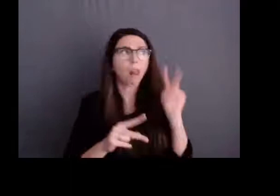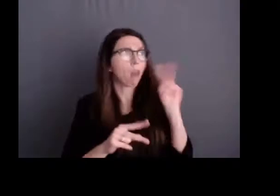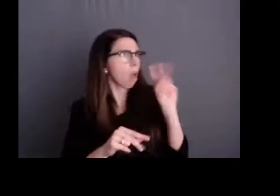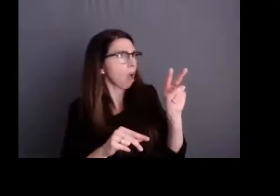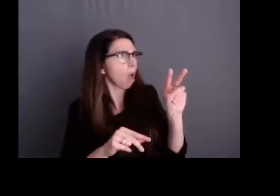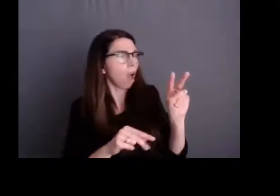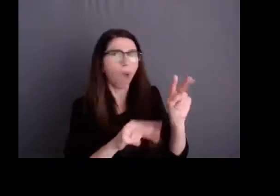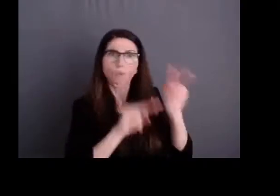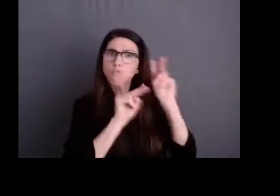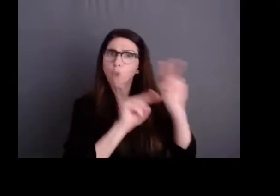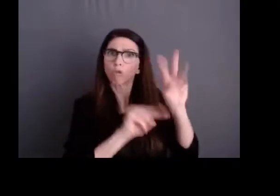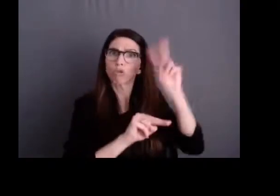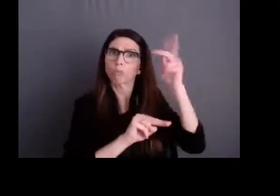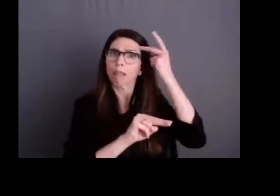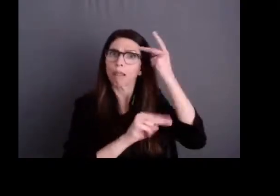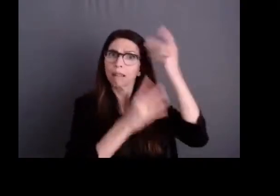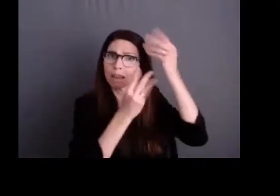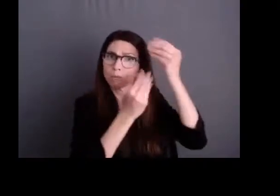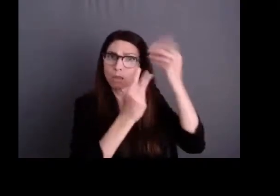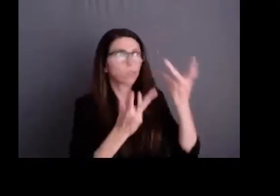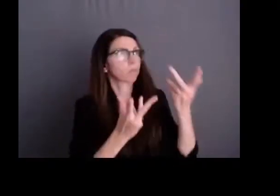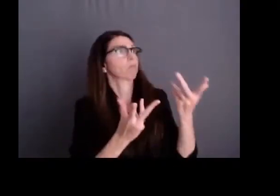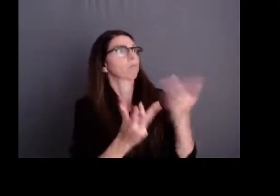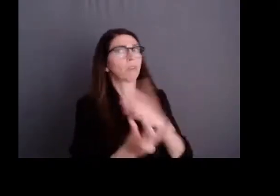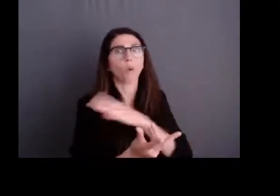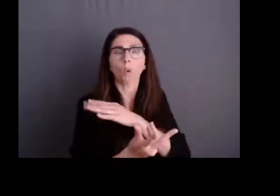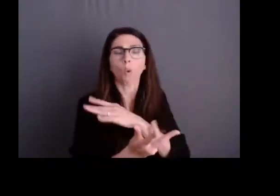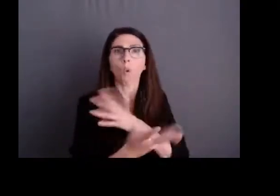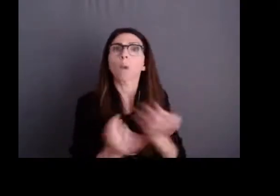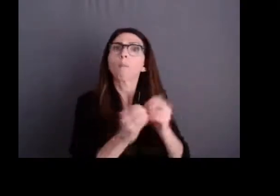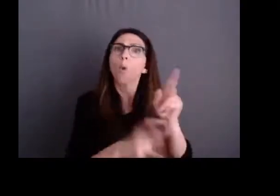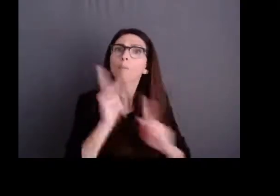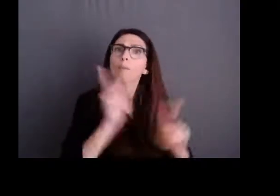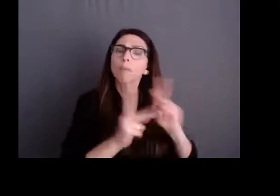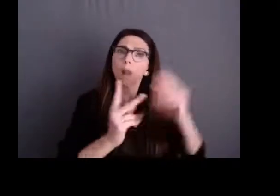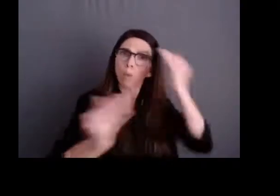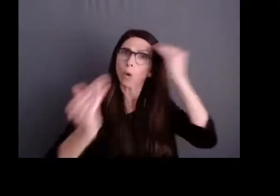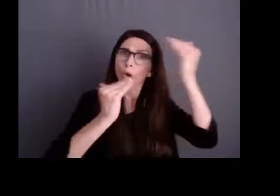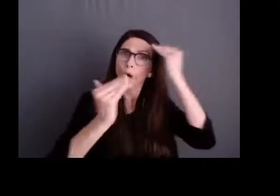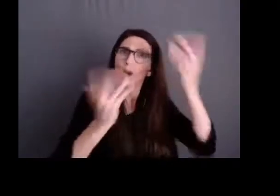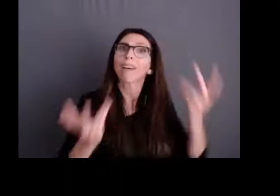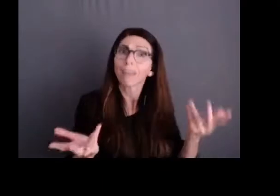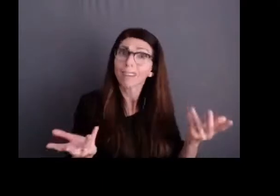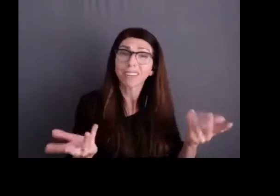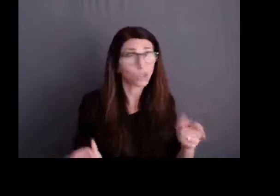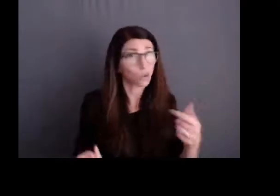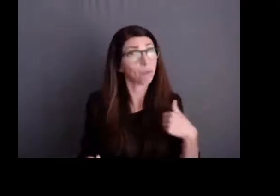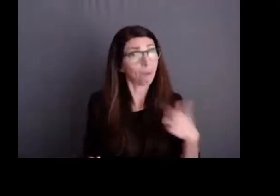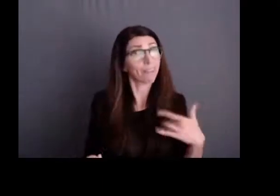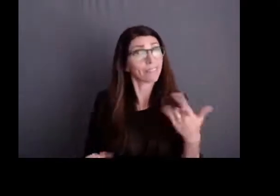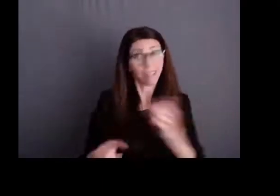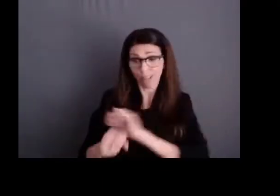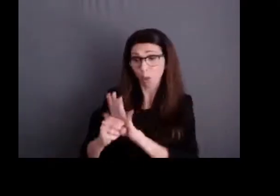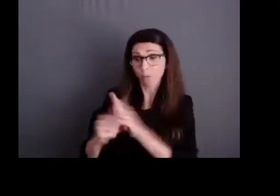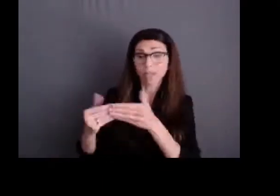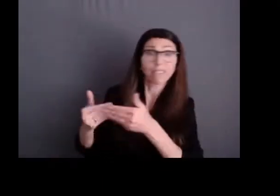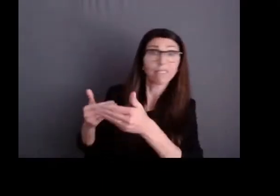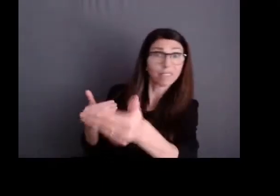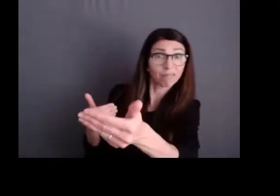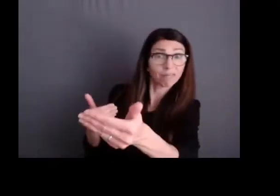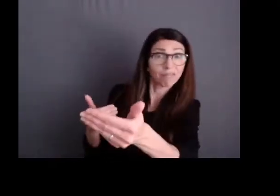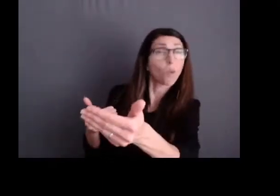forward, post-COVID, I think you're going to see the general public much more interested in